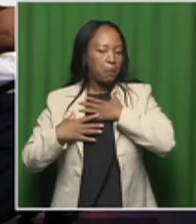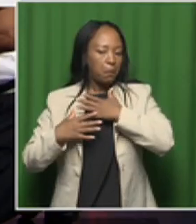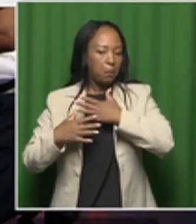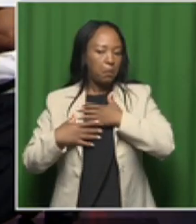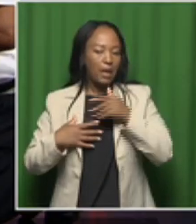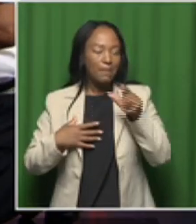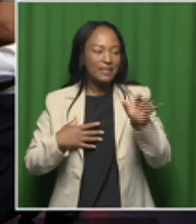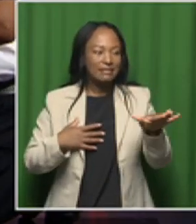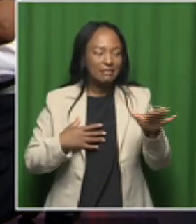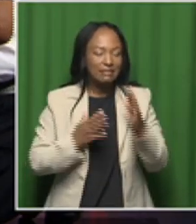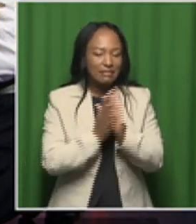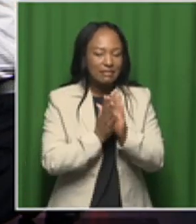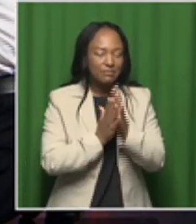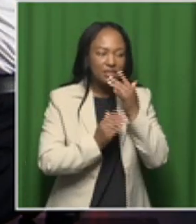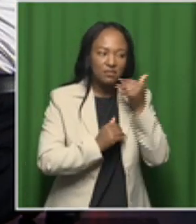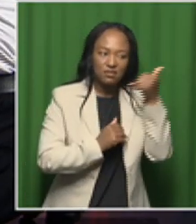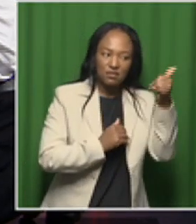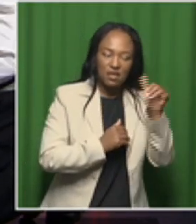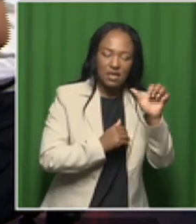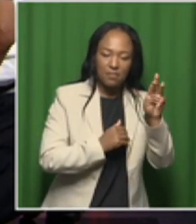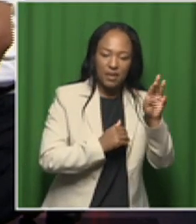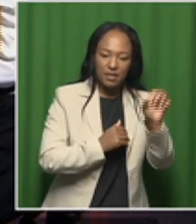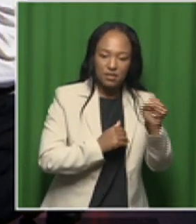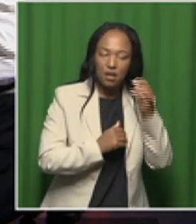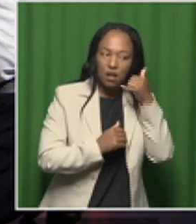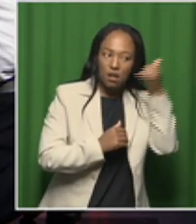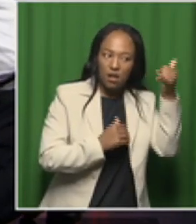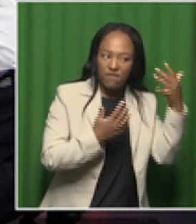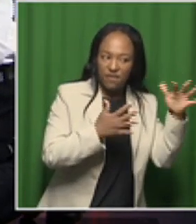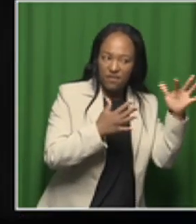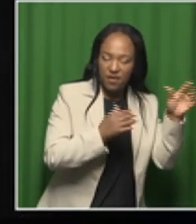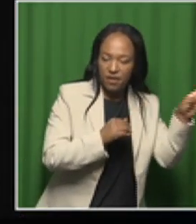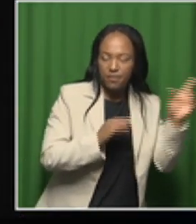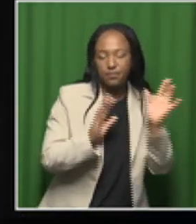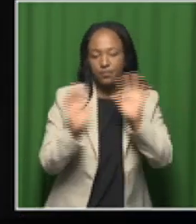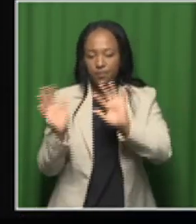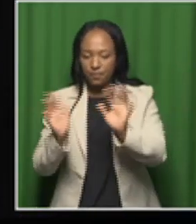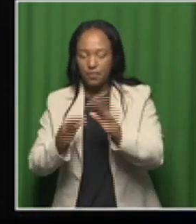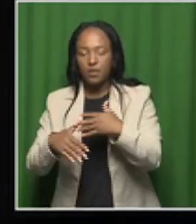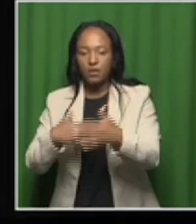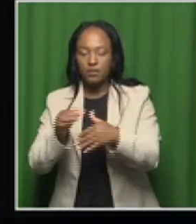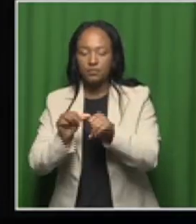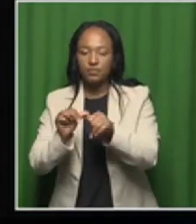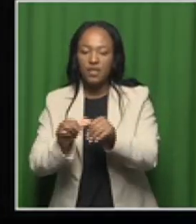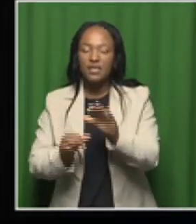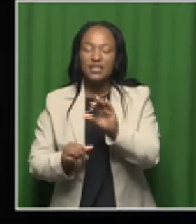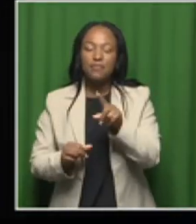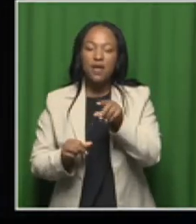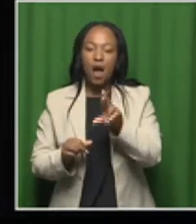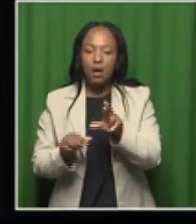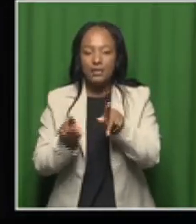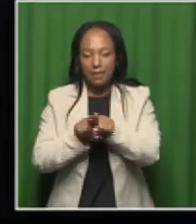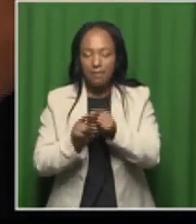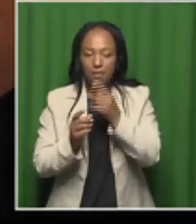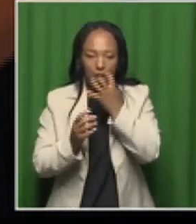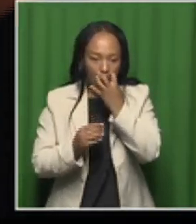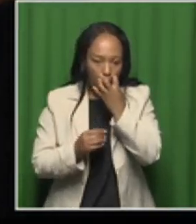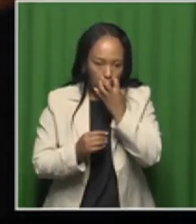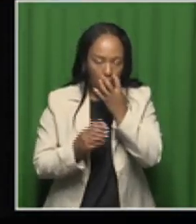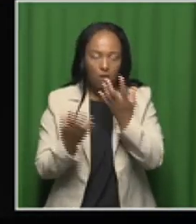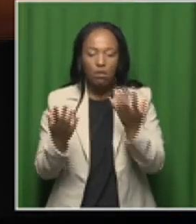call the EMS. Okay. Okay. EMS is being called. I now resume once again CPR on this adult patient. Right.